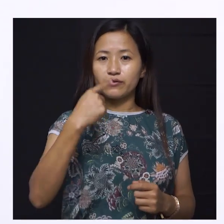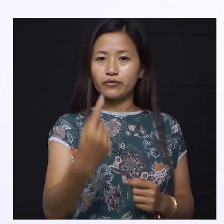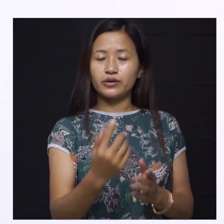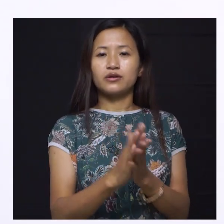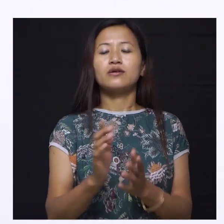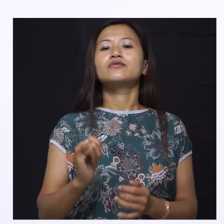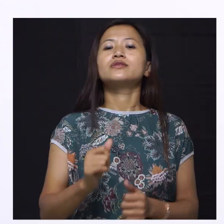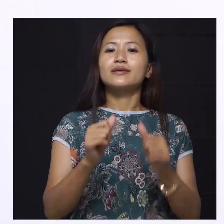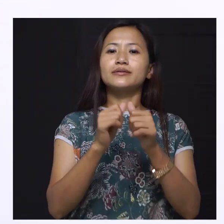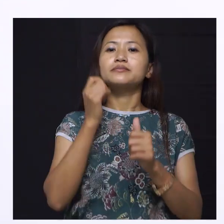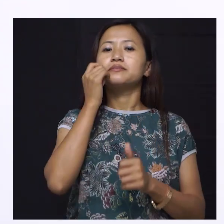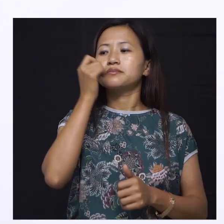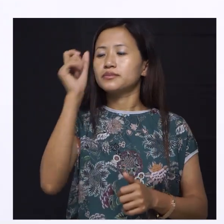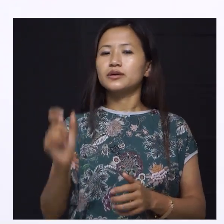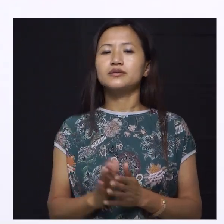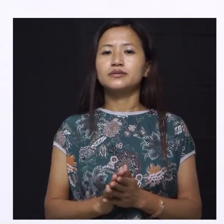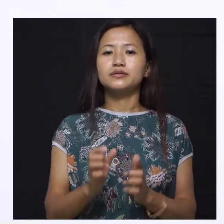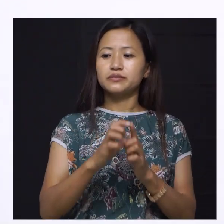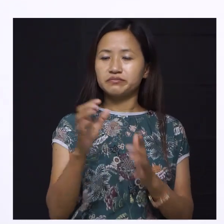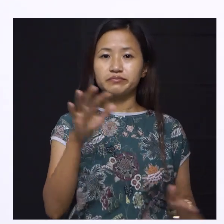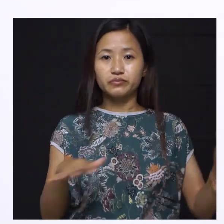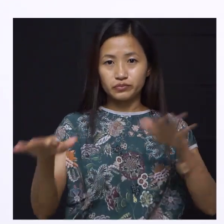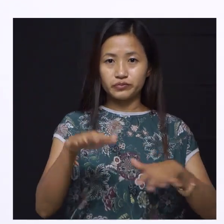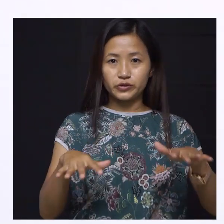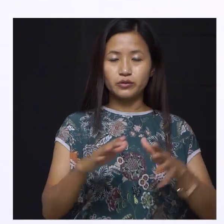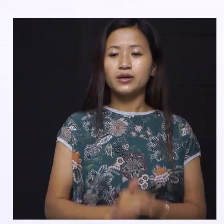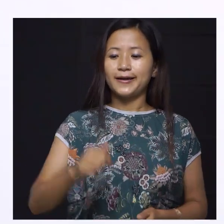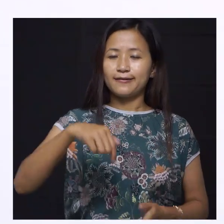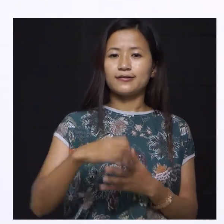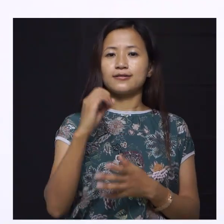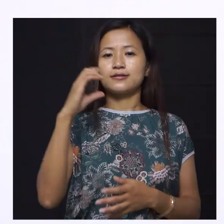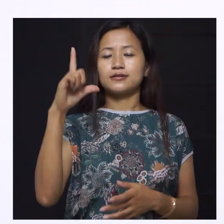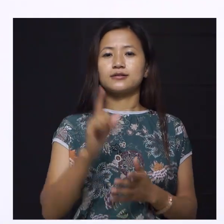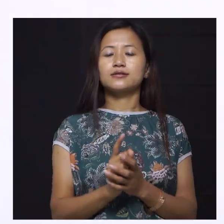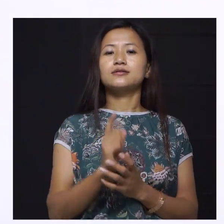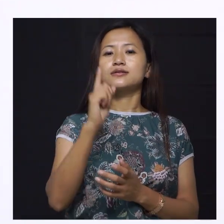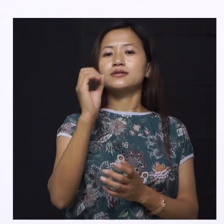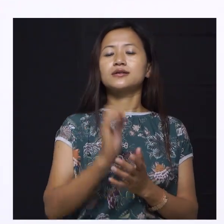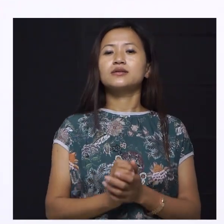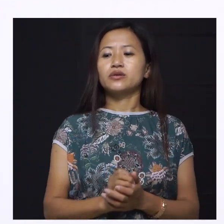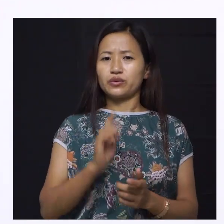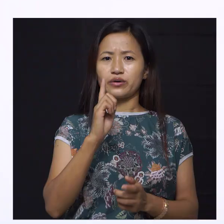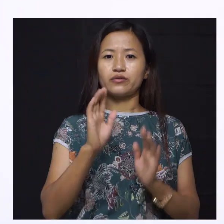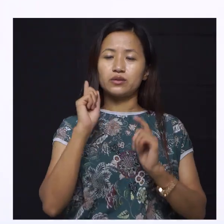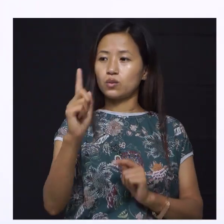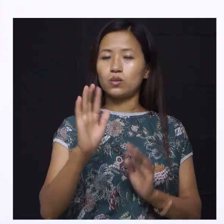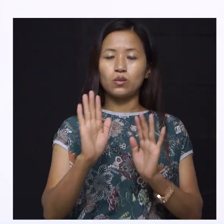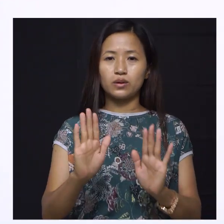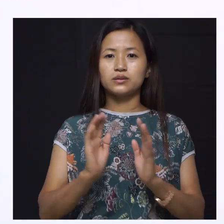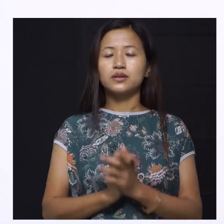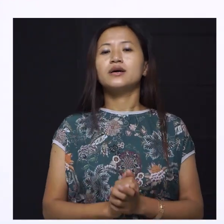are acting the drama. Okay? And in class 10, we all know that we have only one drama, that is Riders to the